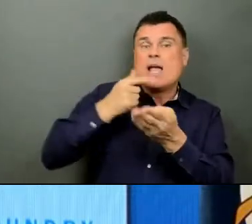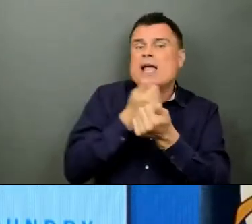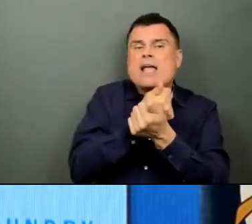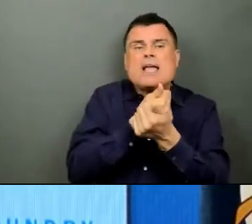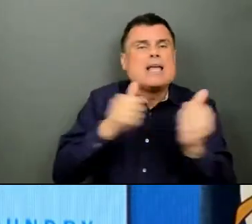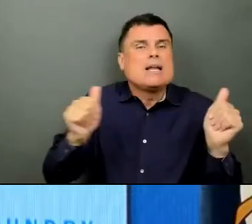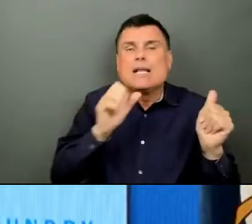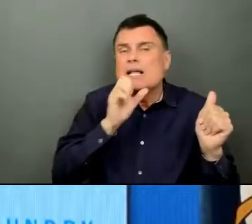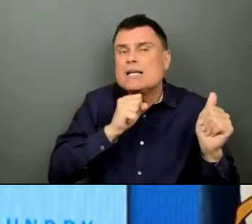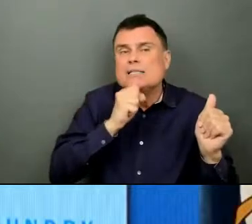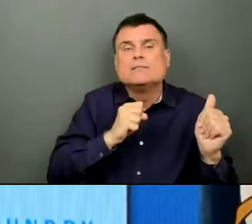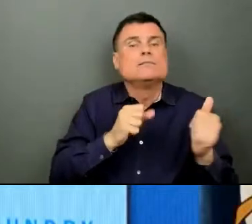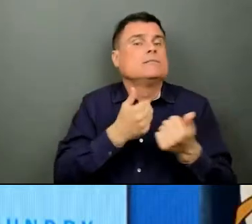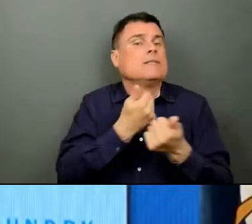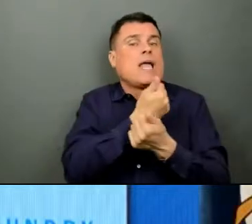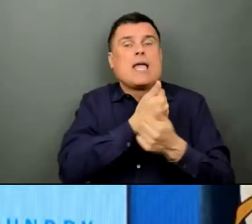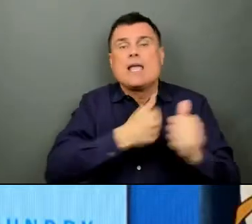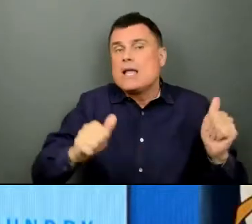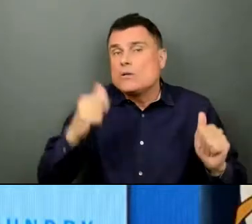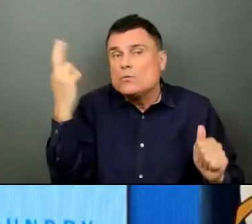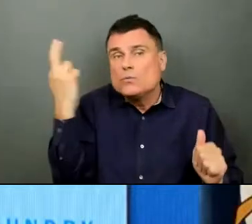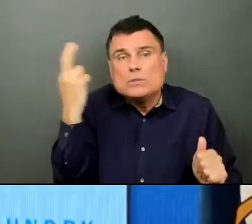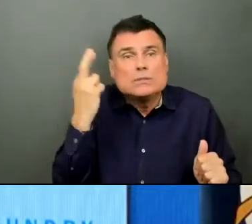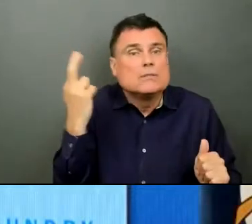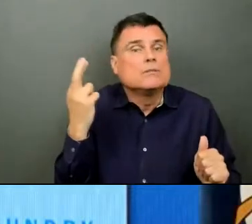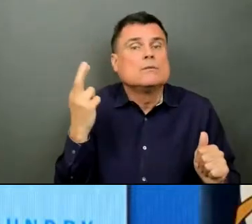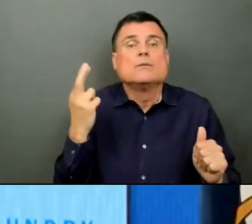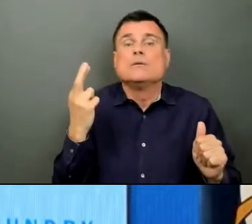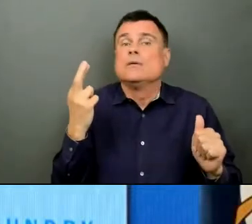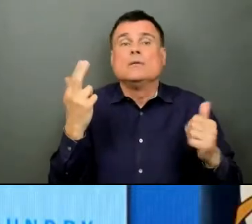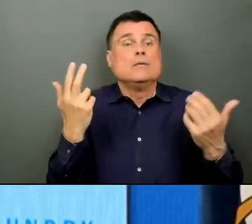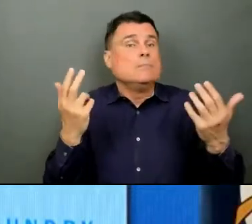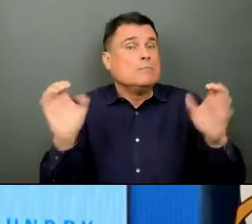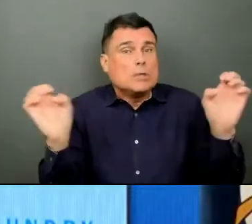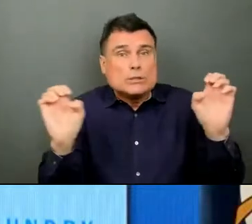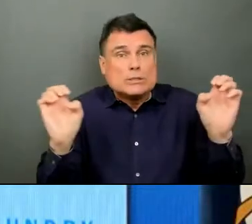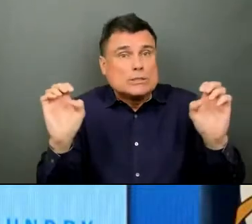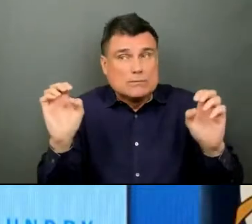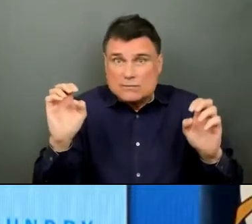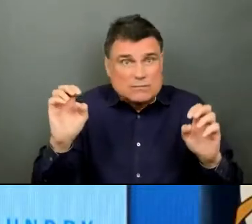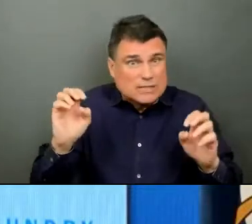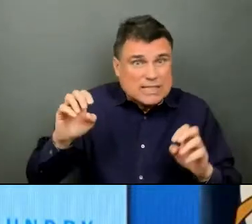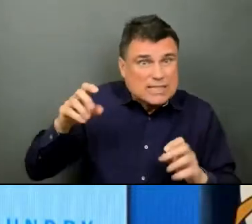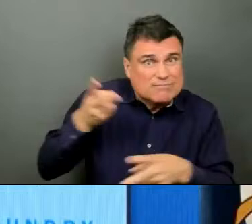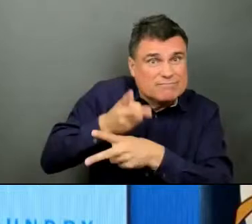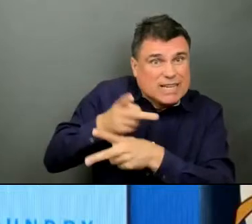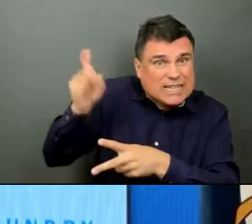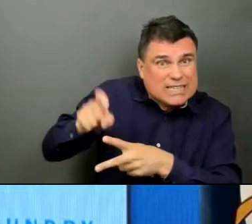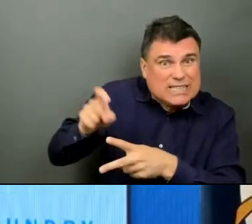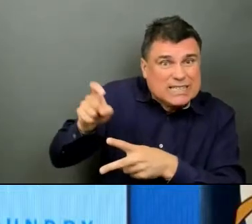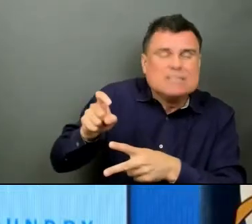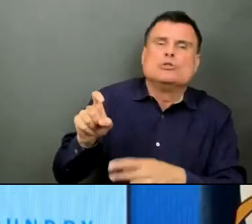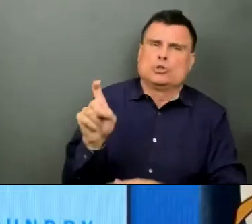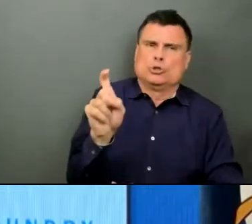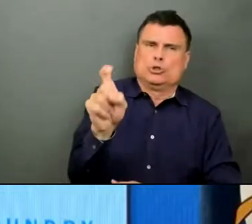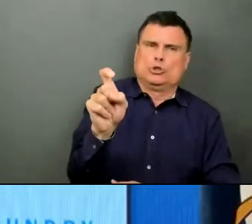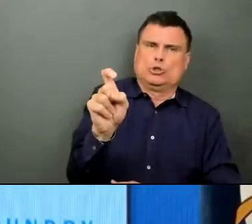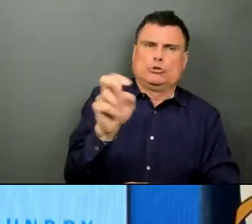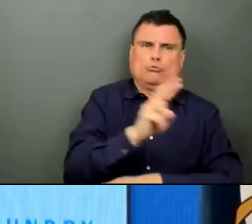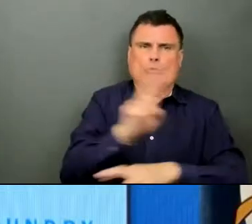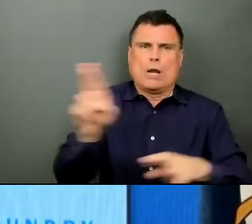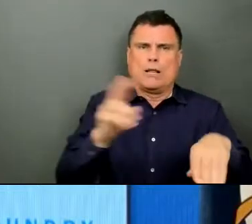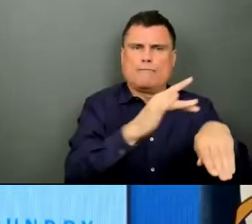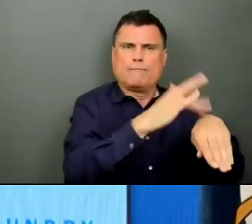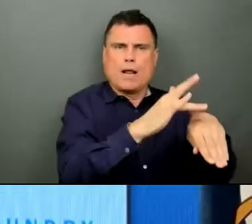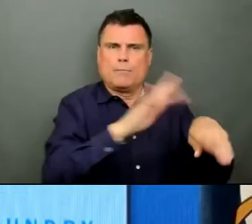And as we add, doubling the number of youth treatment beds will certainly be accommodating people of all ages so that they can get